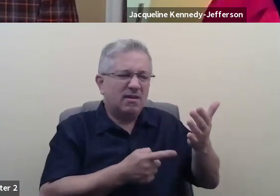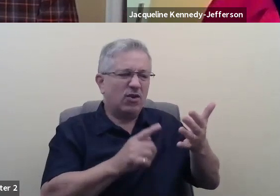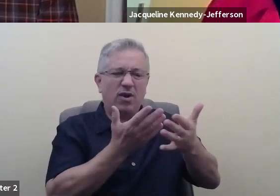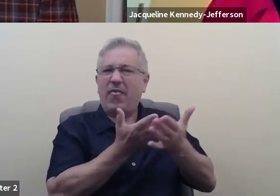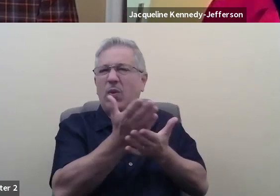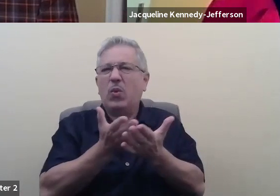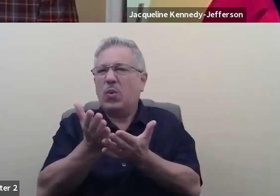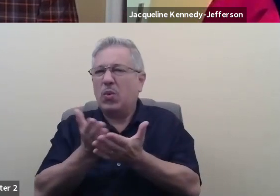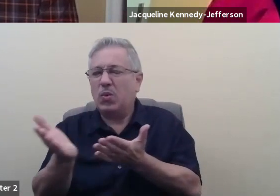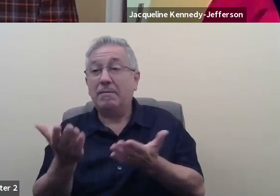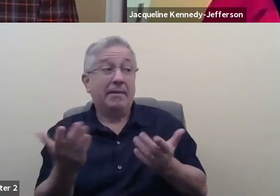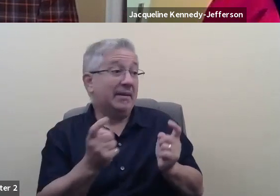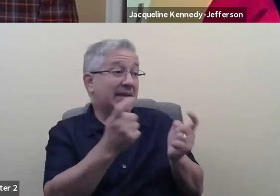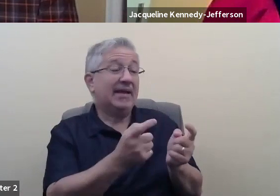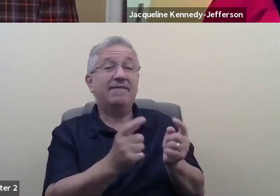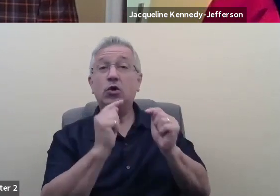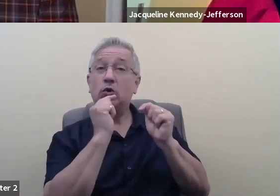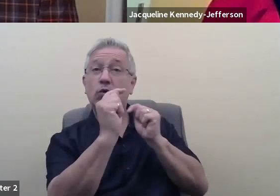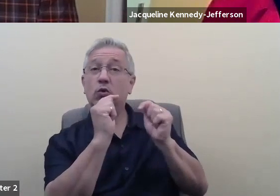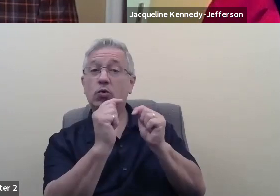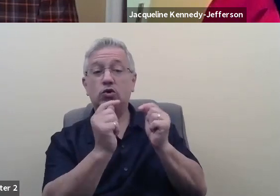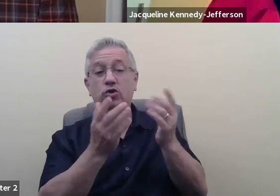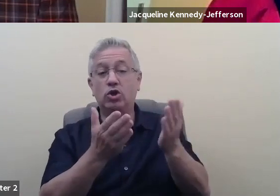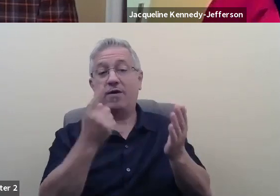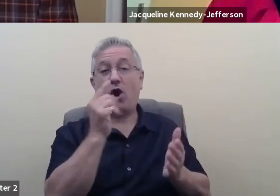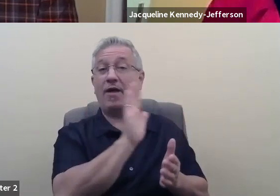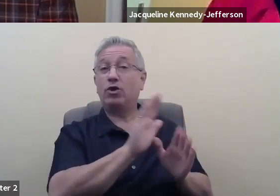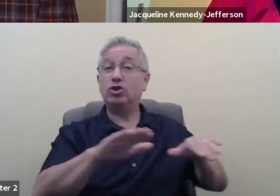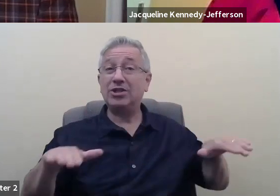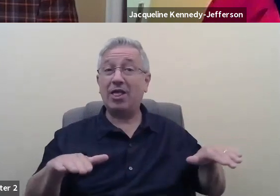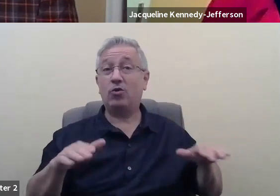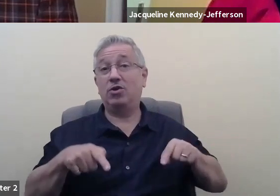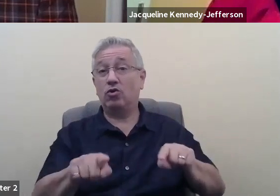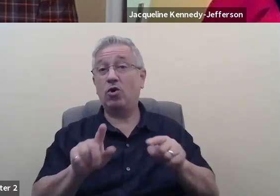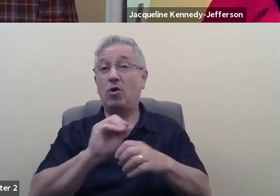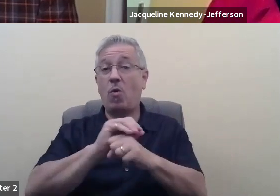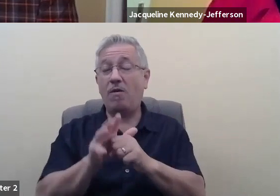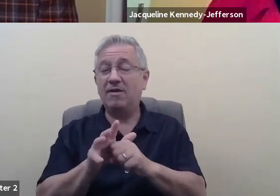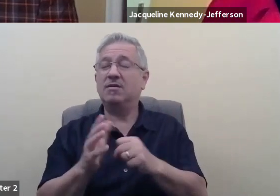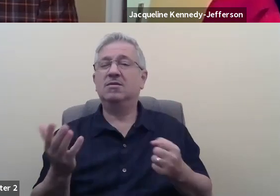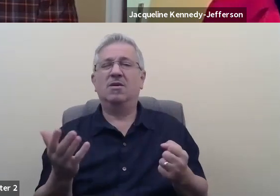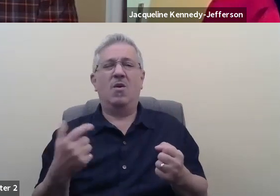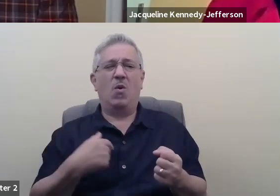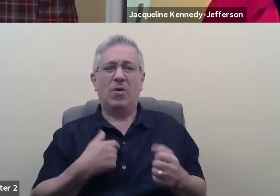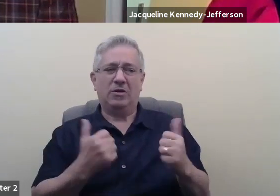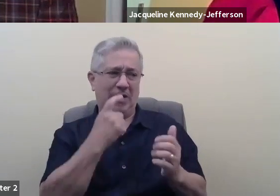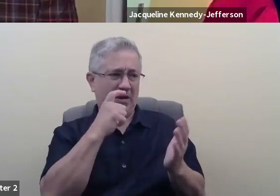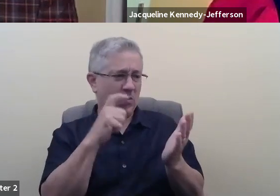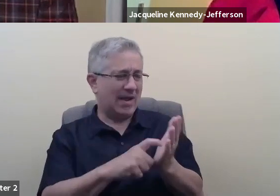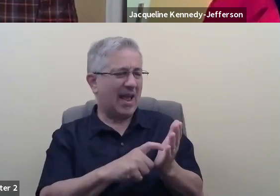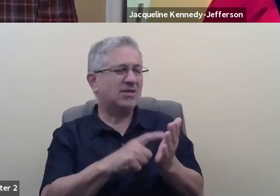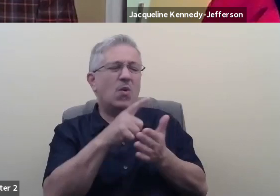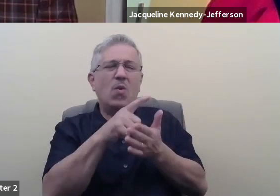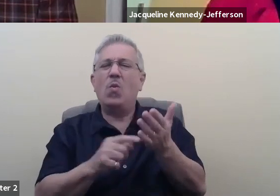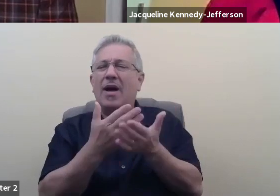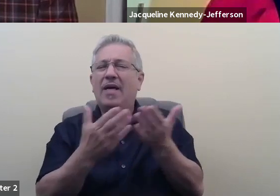offered tutoring services to our employees' kids. And so really tapping into our EIGs to recognize what are those things that we can do to